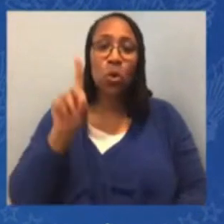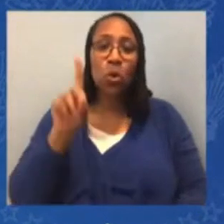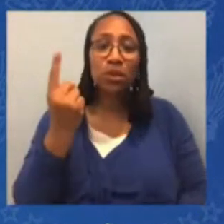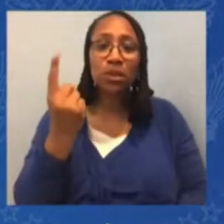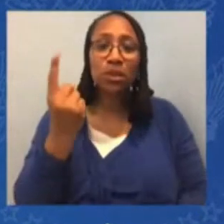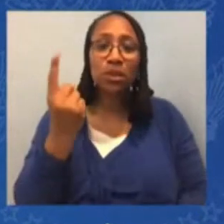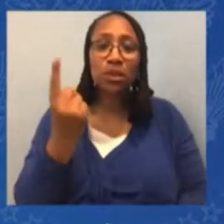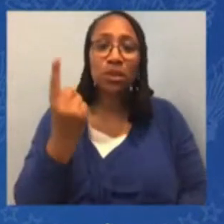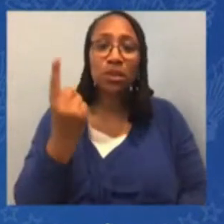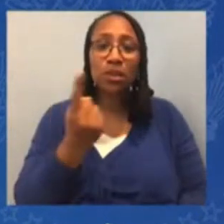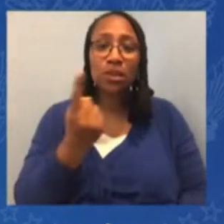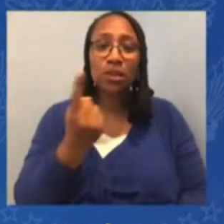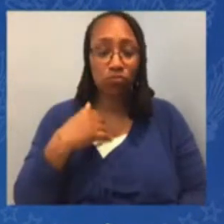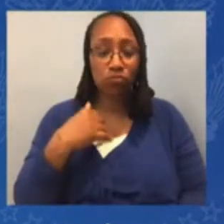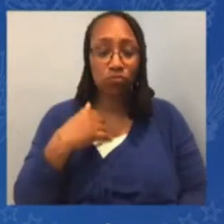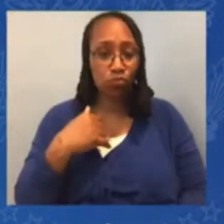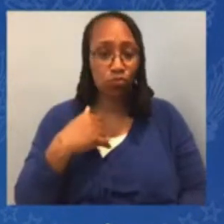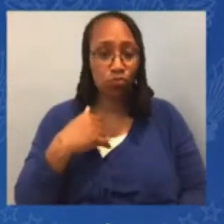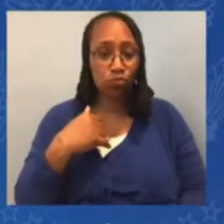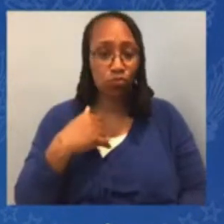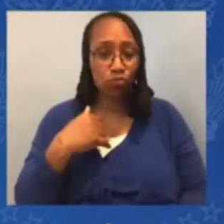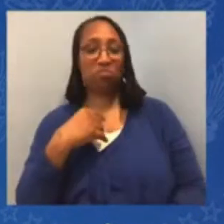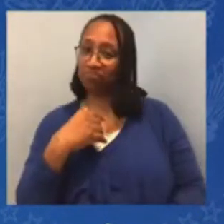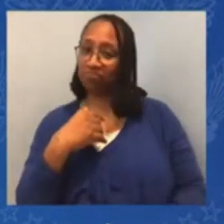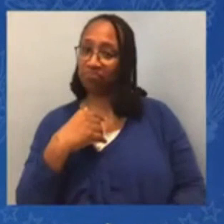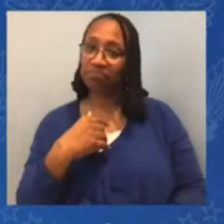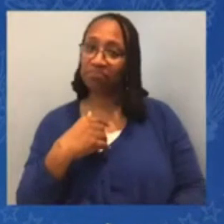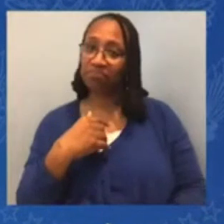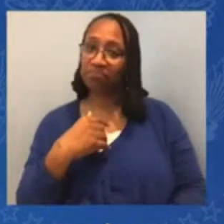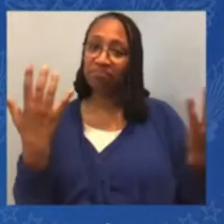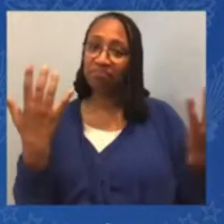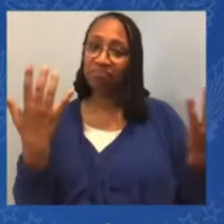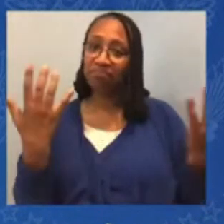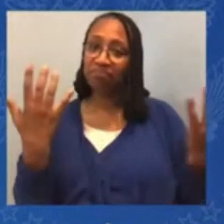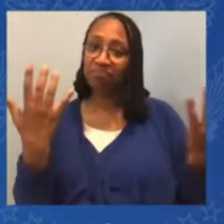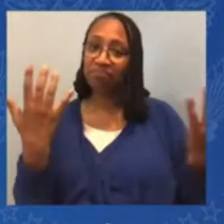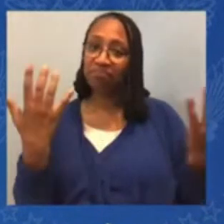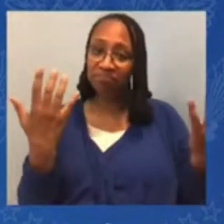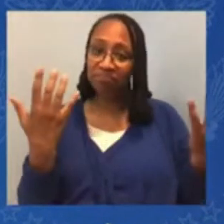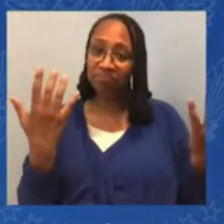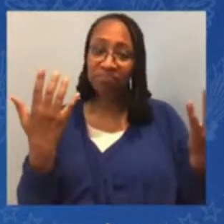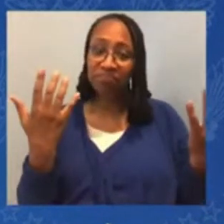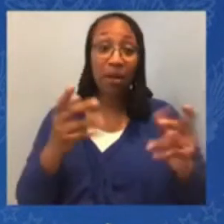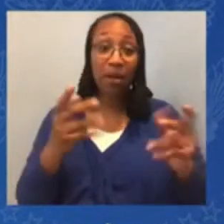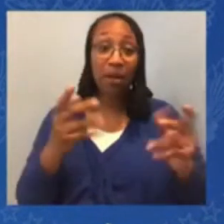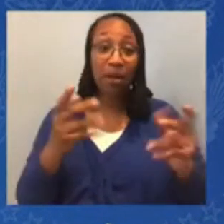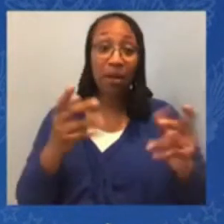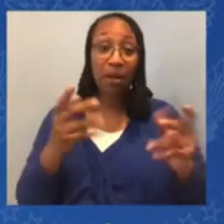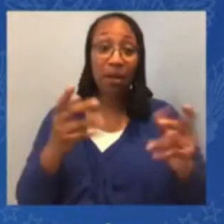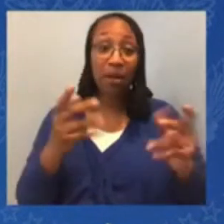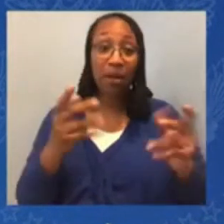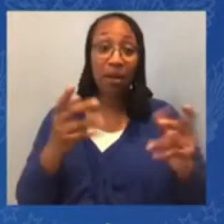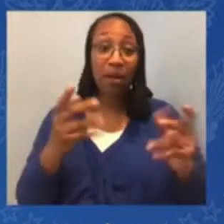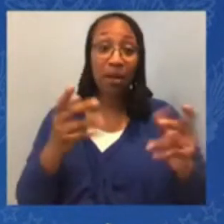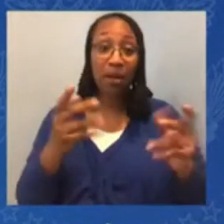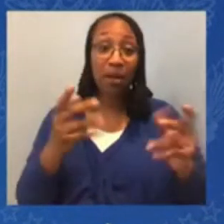you. Well, prayers are fine. They're important. It doesn't happen again, but